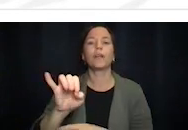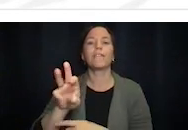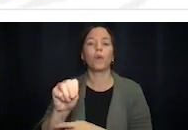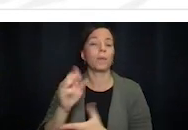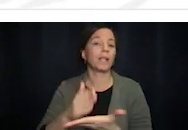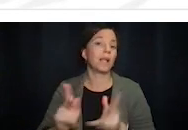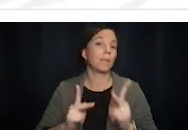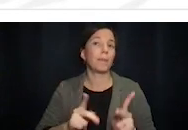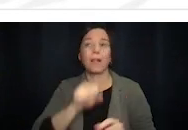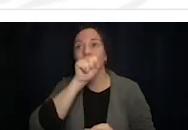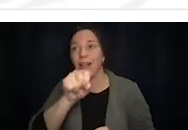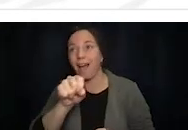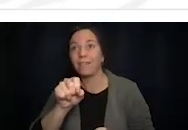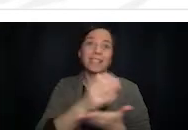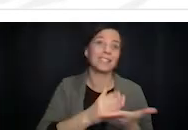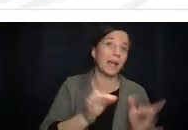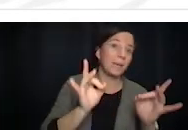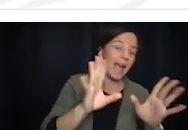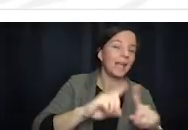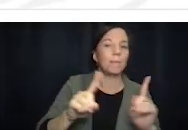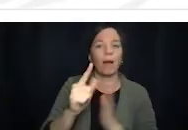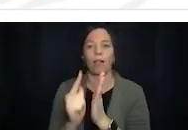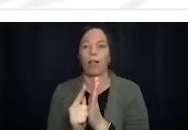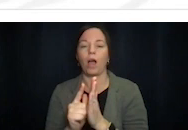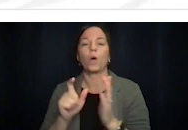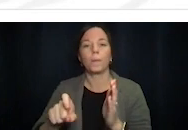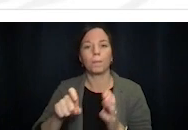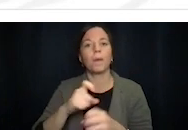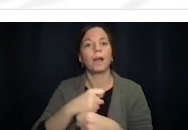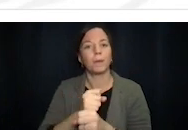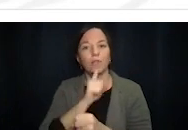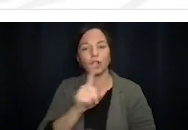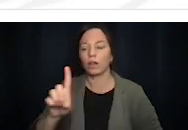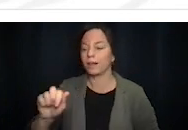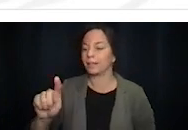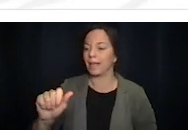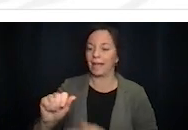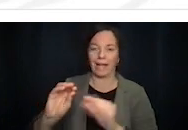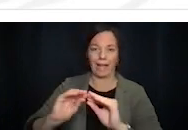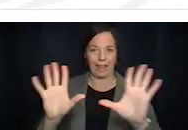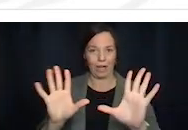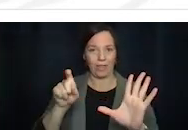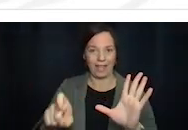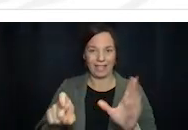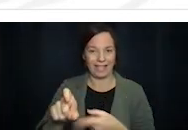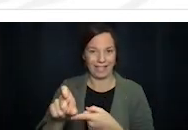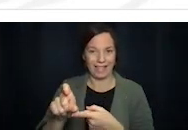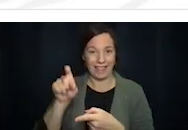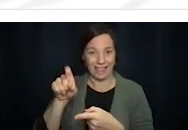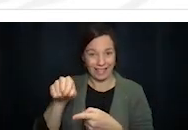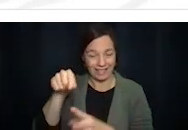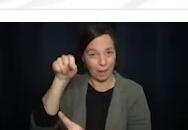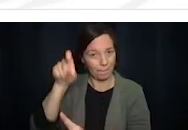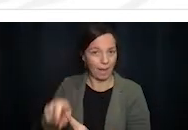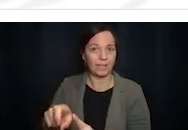law. We will continue to implement it. The data is very clear. This is the single greatest equity reform of our time. So